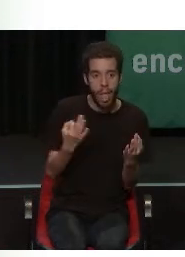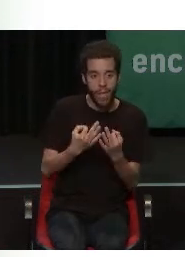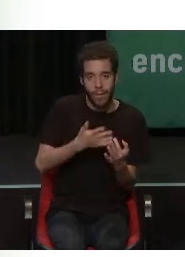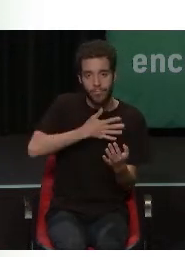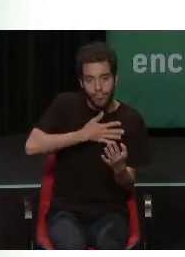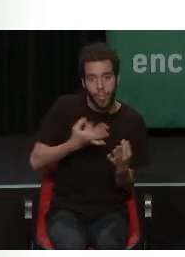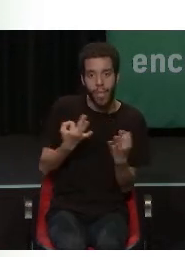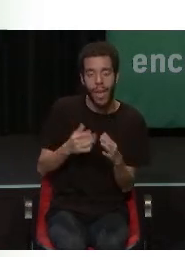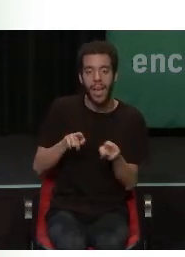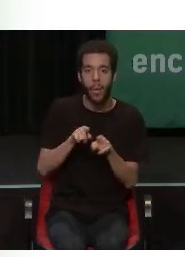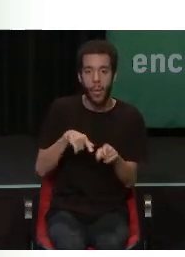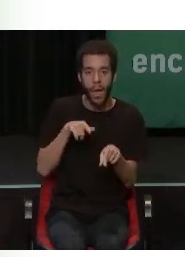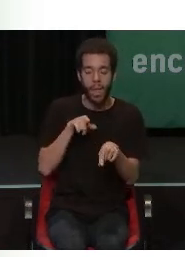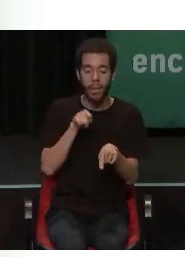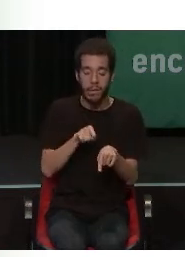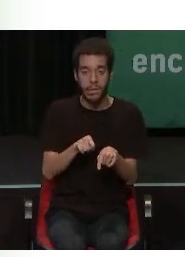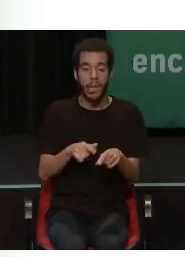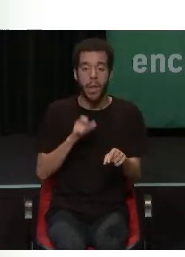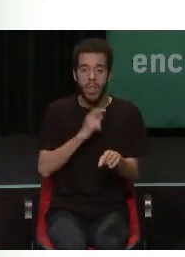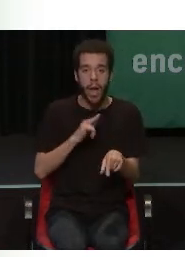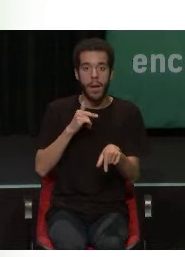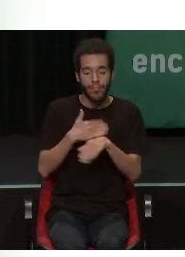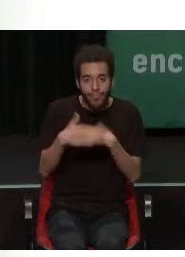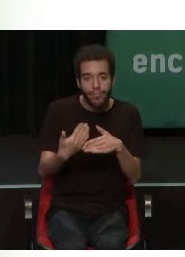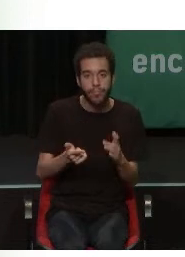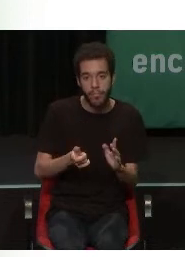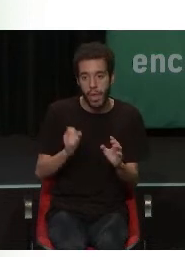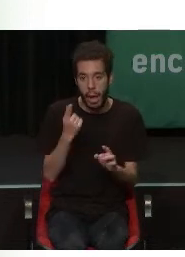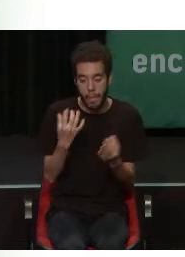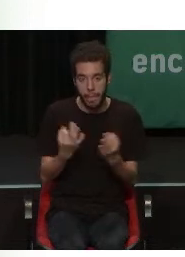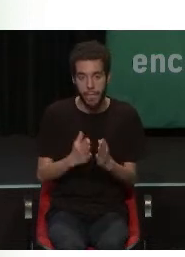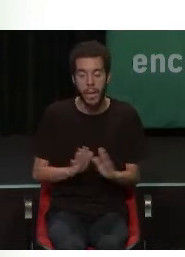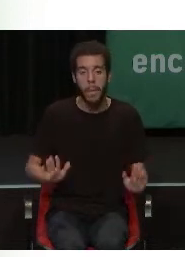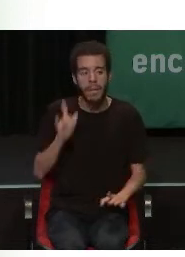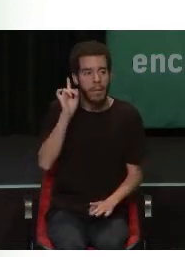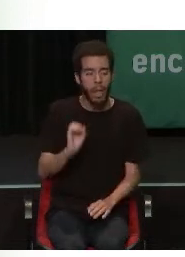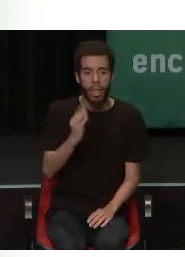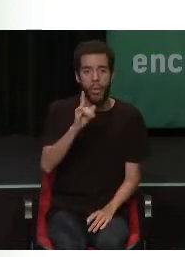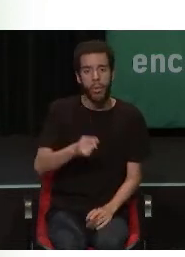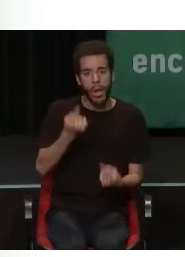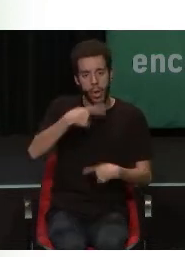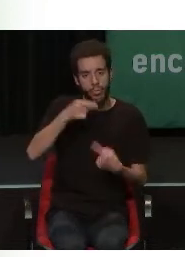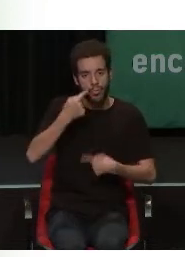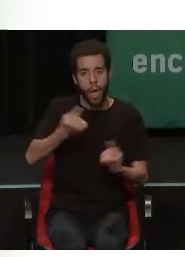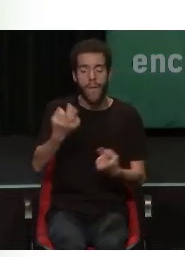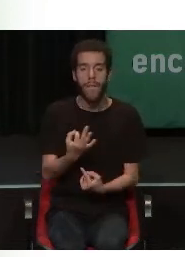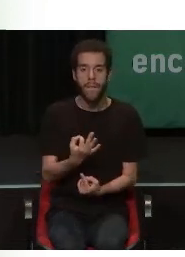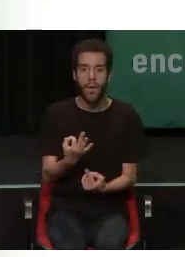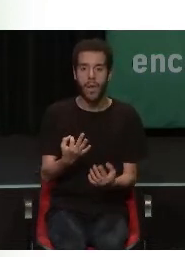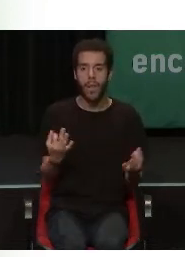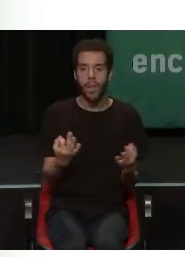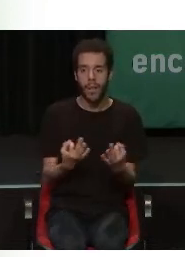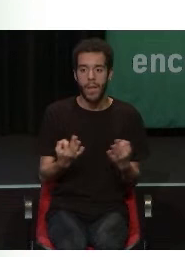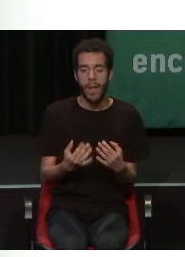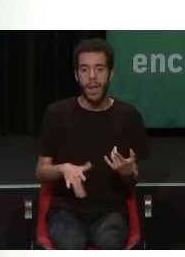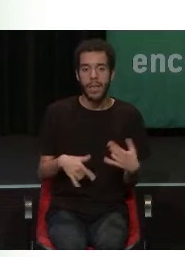can accelerate disease progression. Moreover, and importantly, we have showed that a subset of